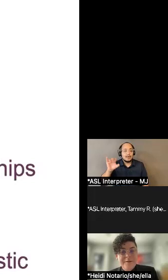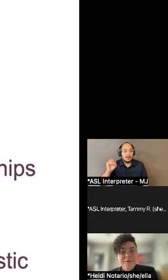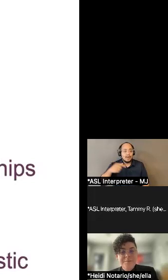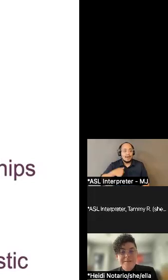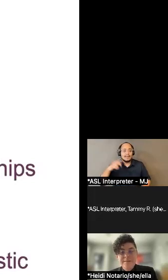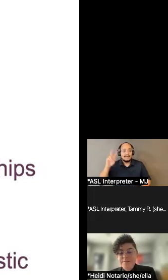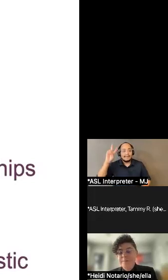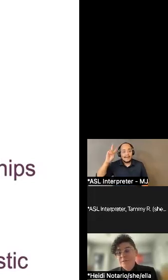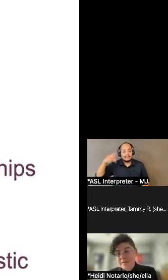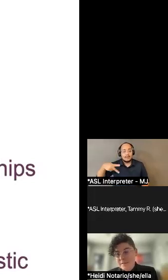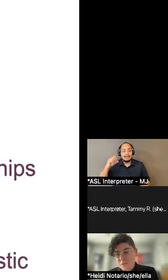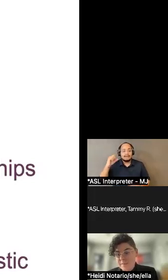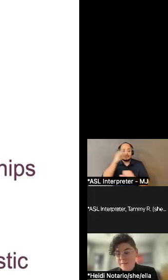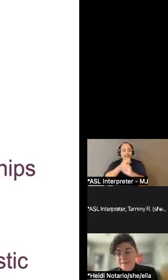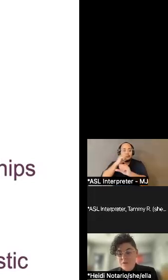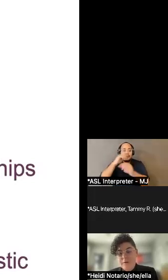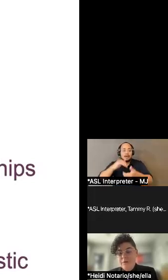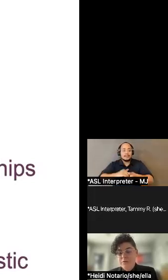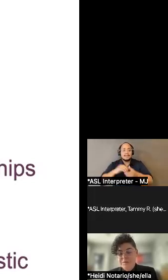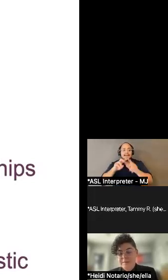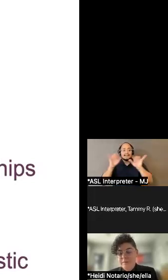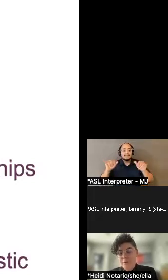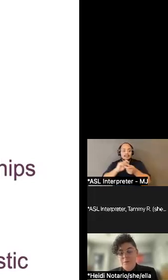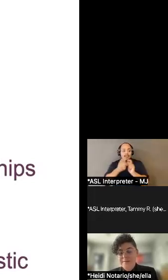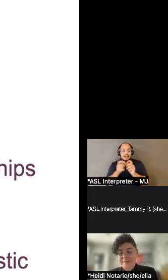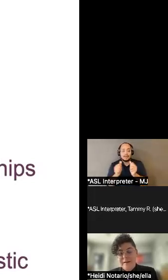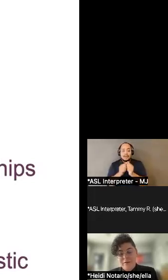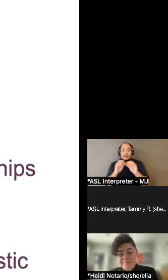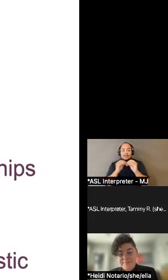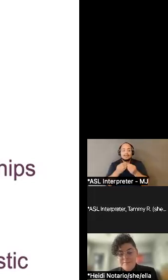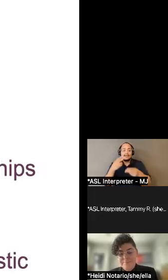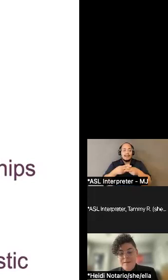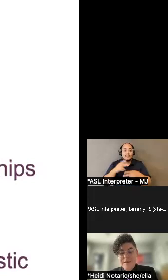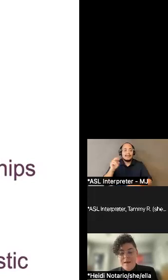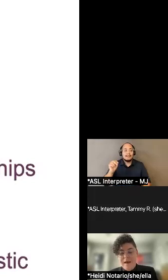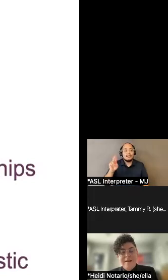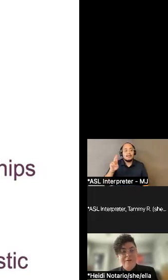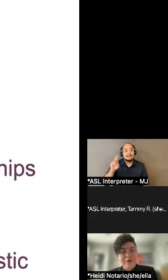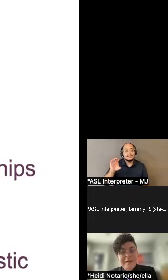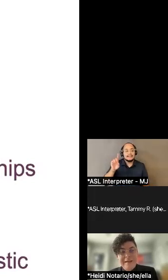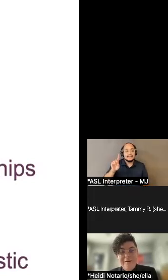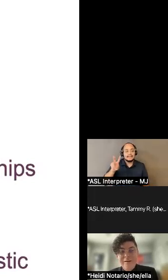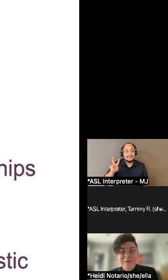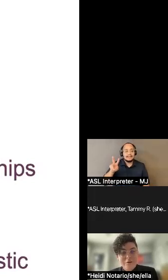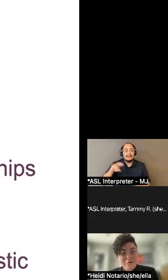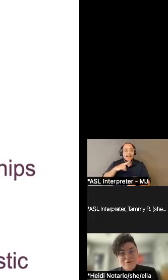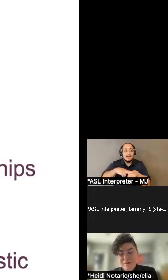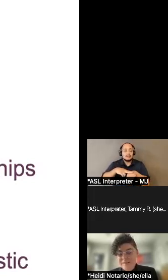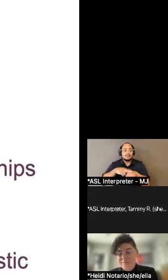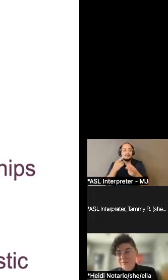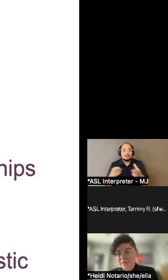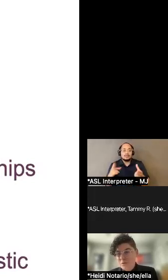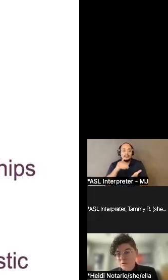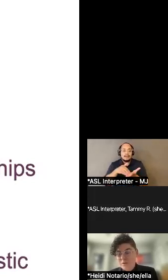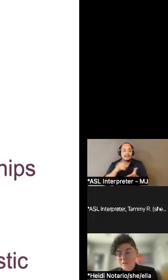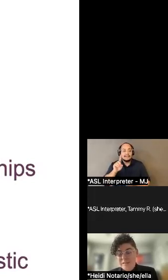Strategic Partnerships and Systems Change with the National Resource Center on Domestic Violence. I have curly hair, longer on the right